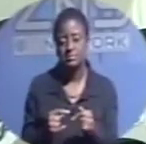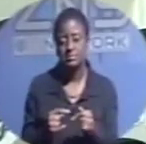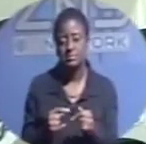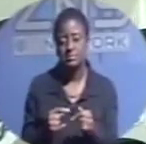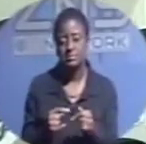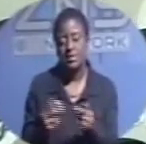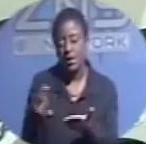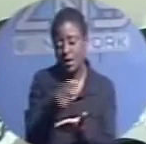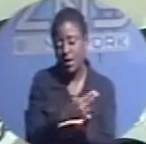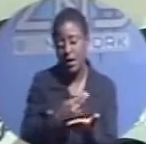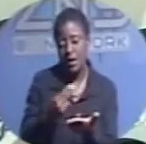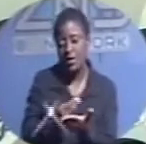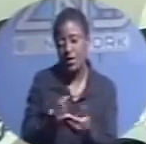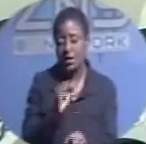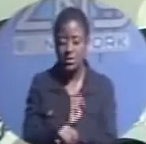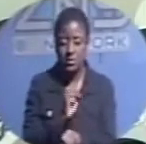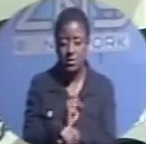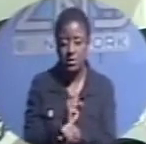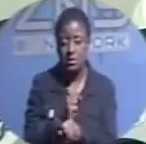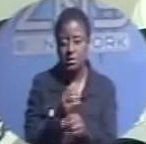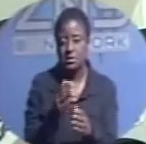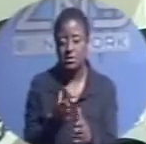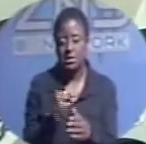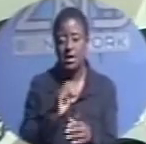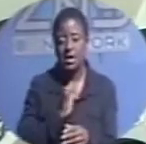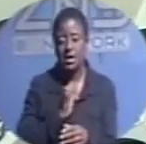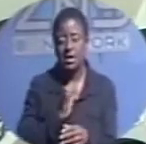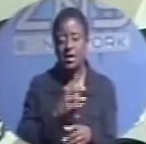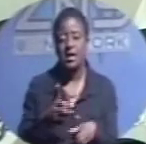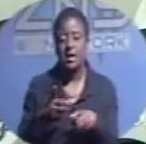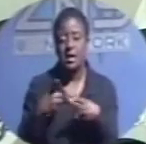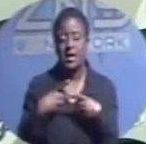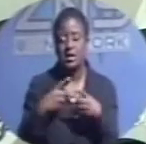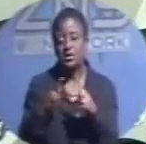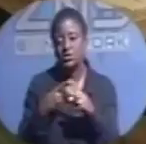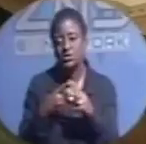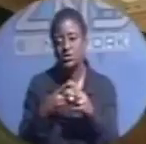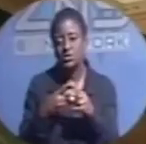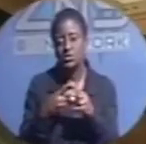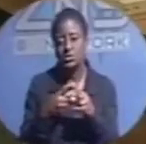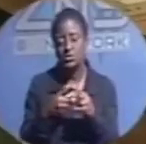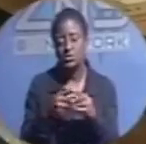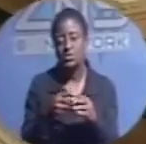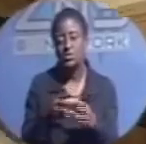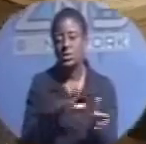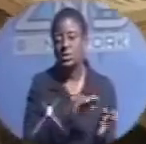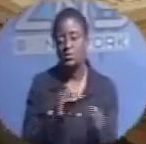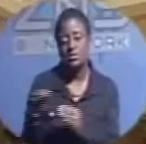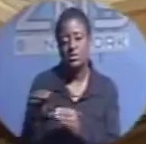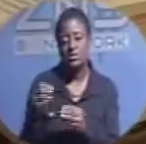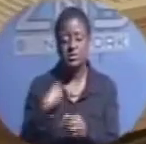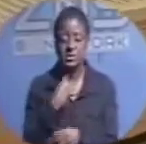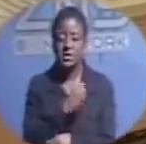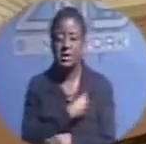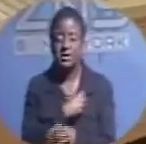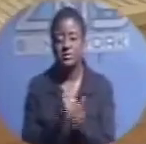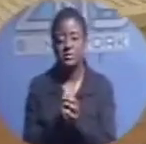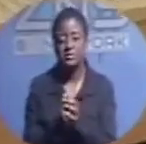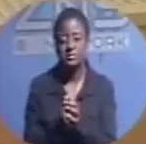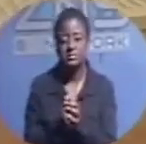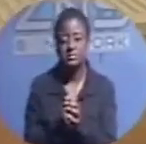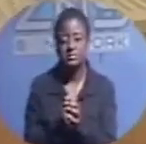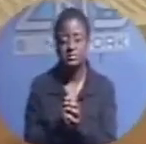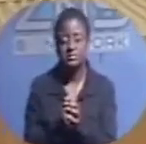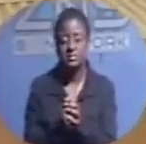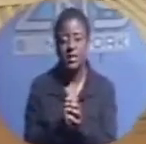employment. I personally had to relieve staff of their jobs. Rogers, who is also the chairman of the Manufacturing Association, says